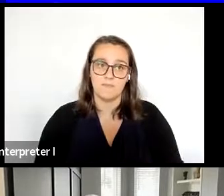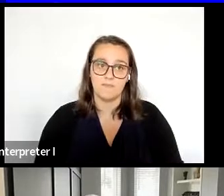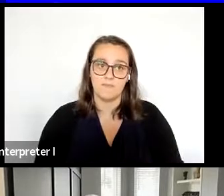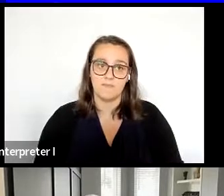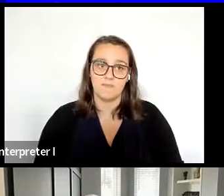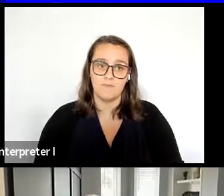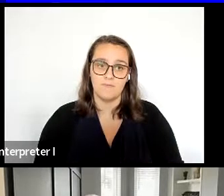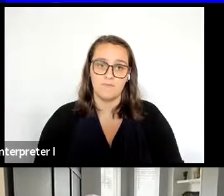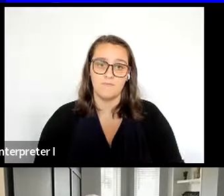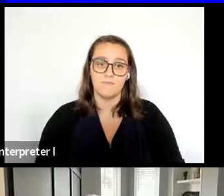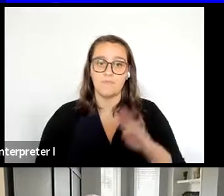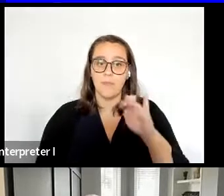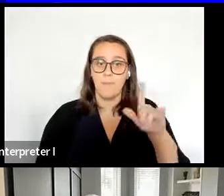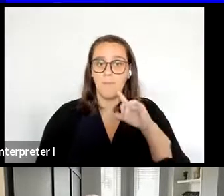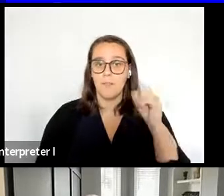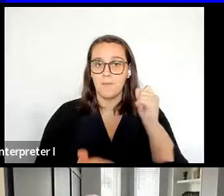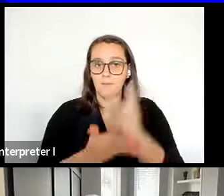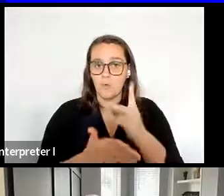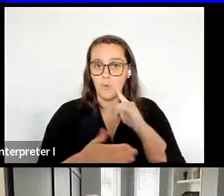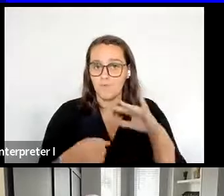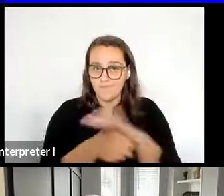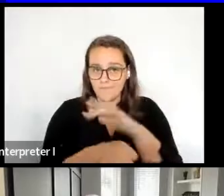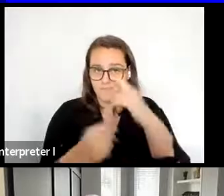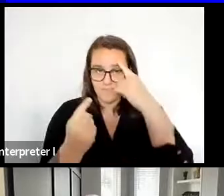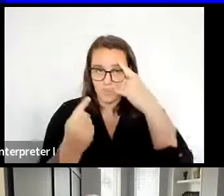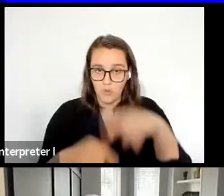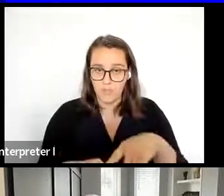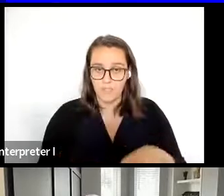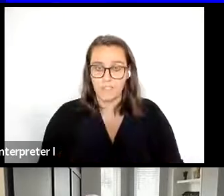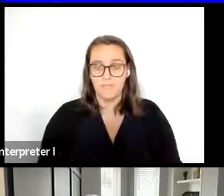The bill is approved unanimously.